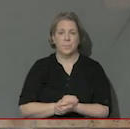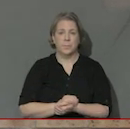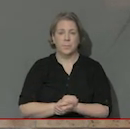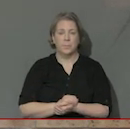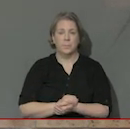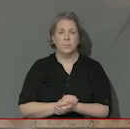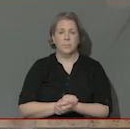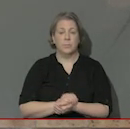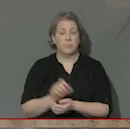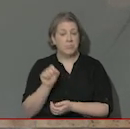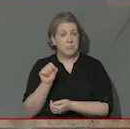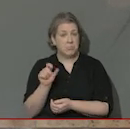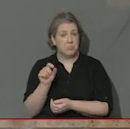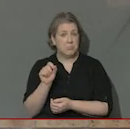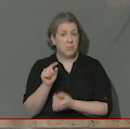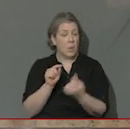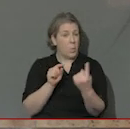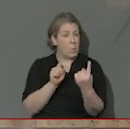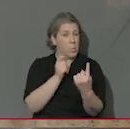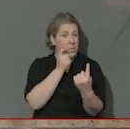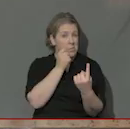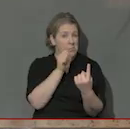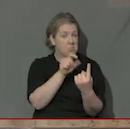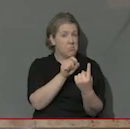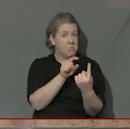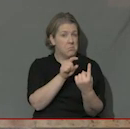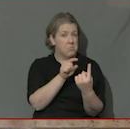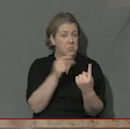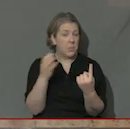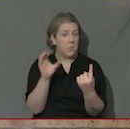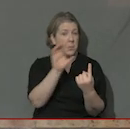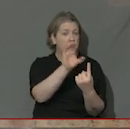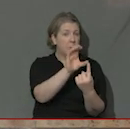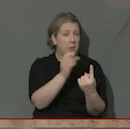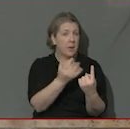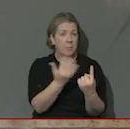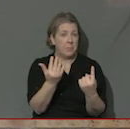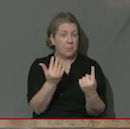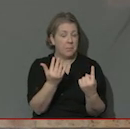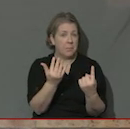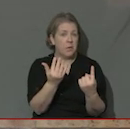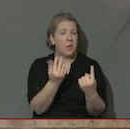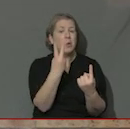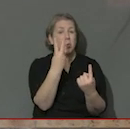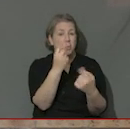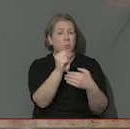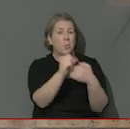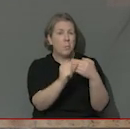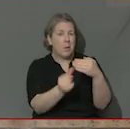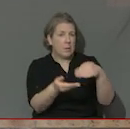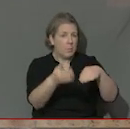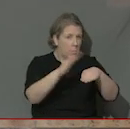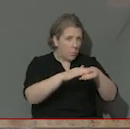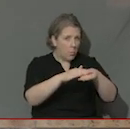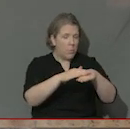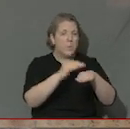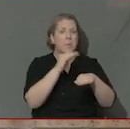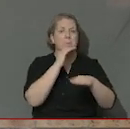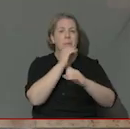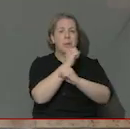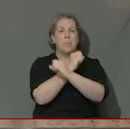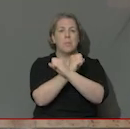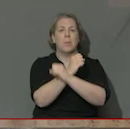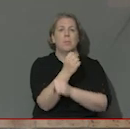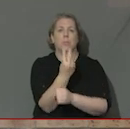And that one guy, he received 2 months in advance. So we have to multiply by